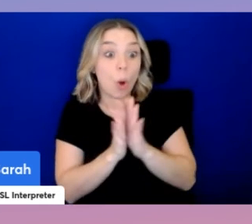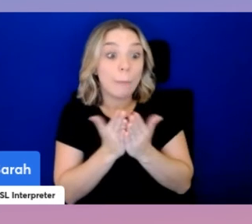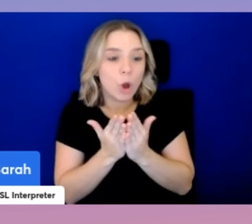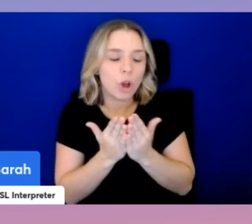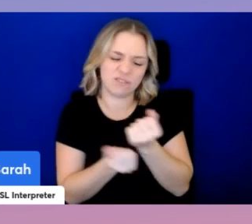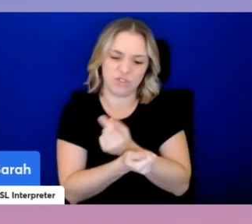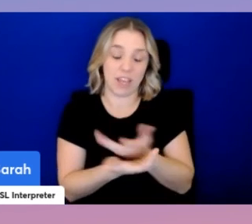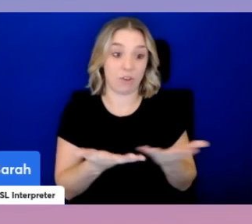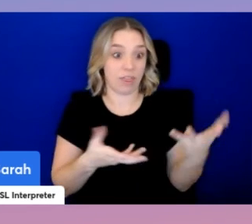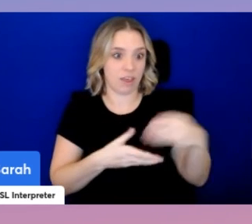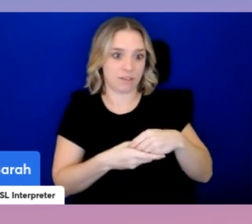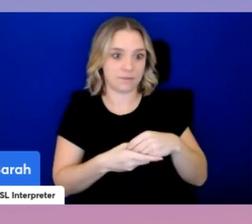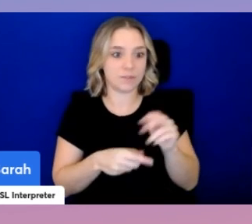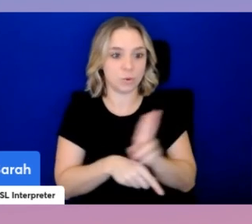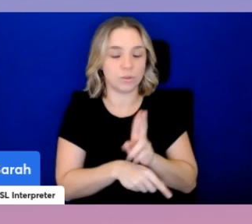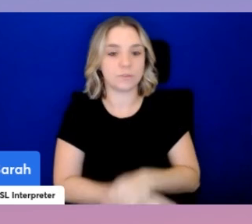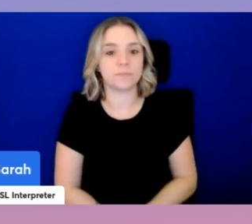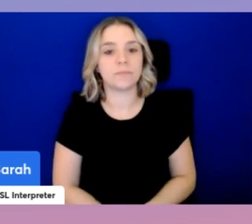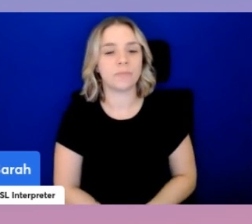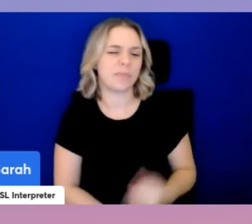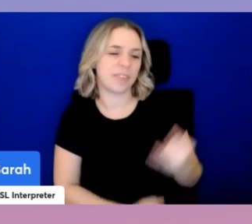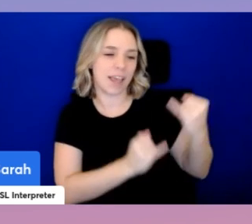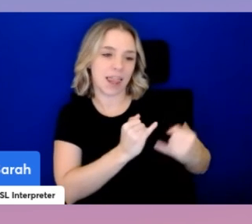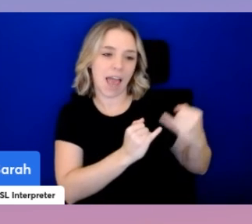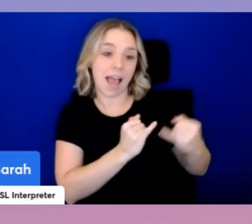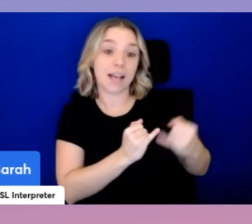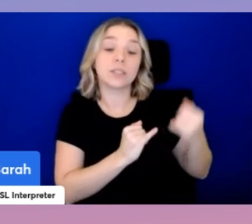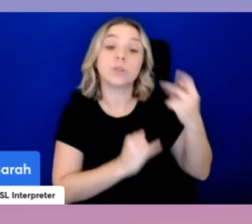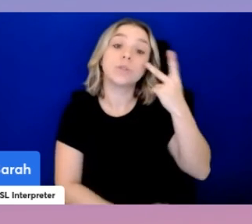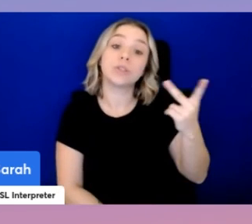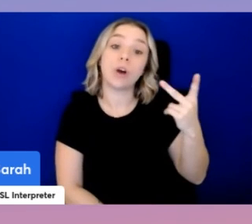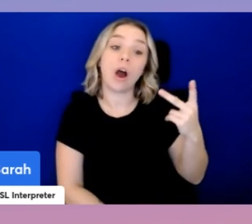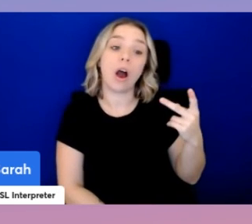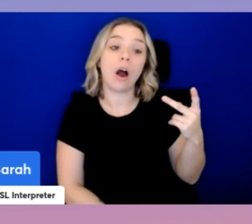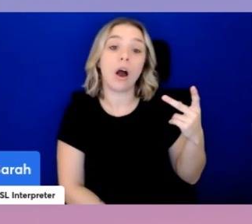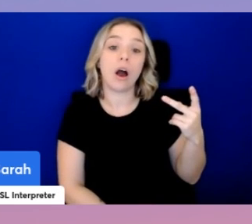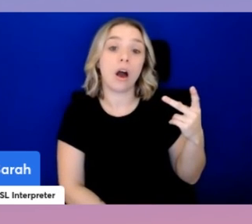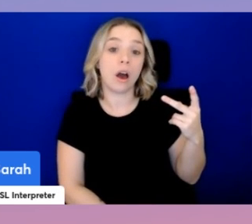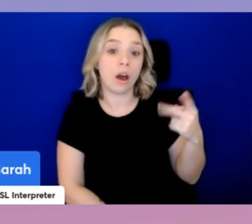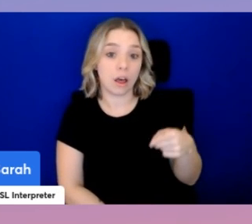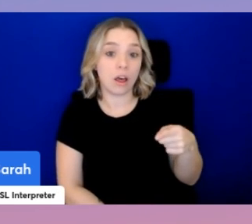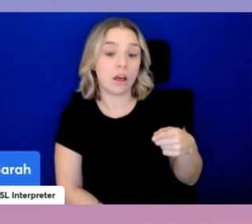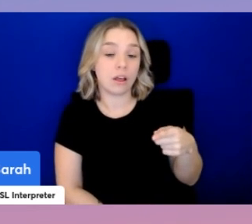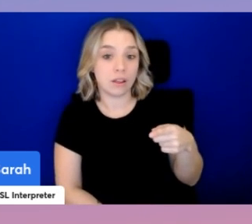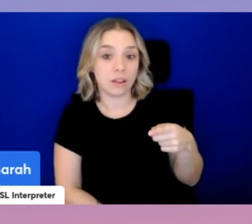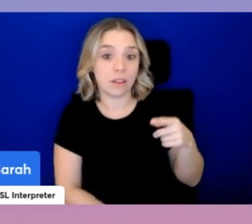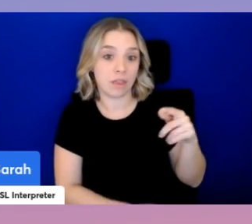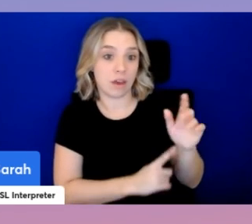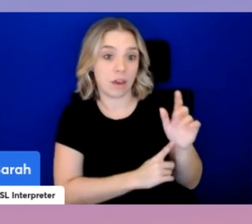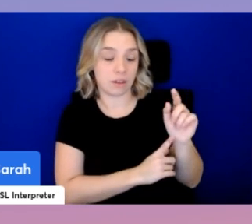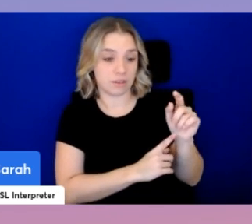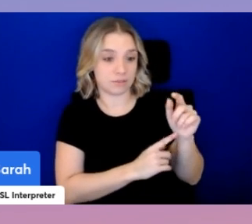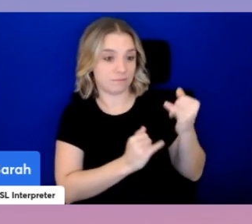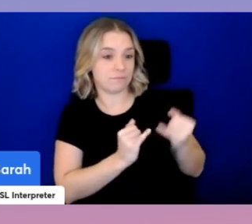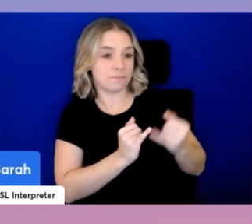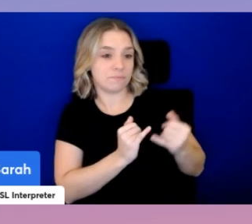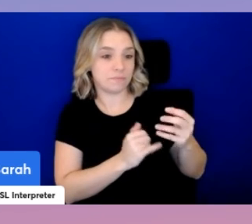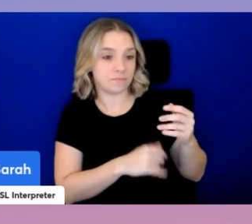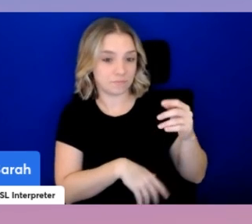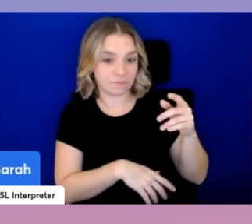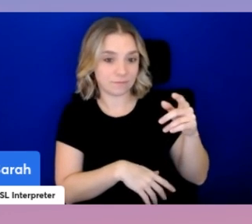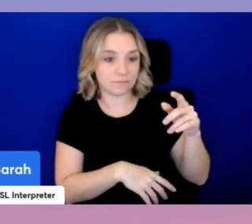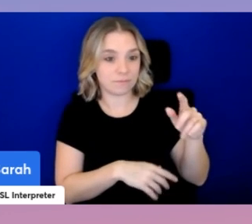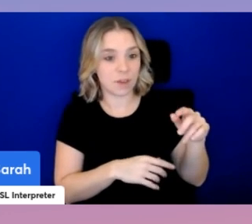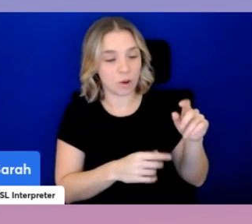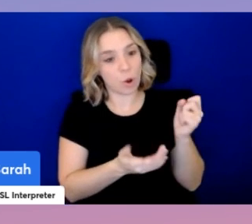Lastly, we also saw the manual approvals and gates in GitHub Actions before we roll out changes to production. I think this is a really good